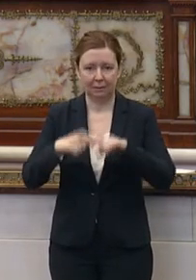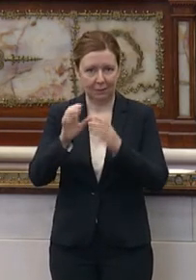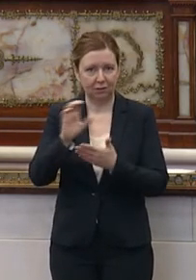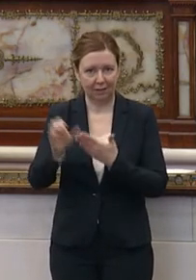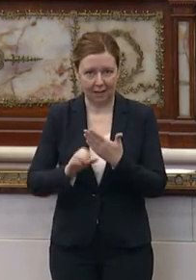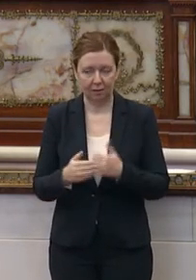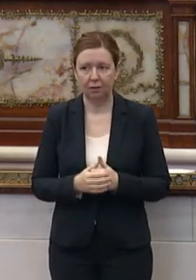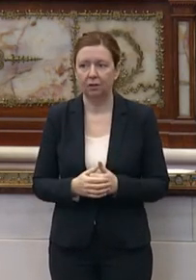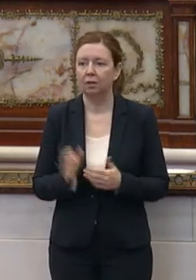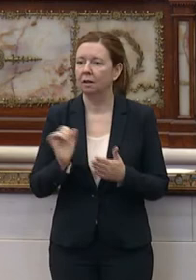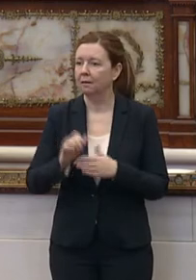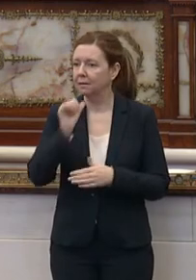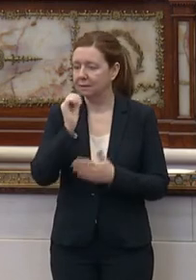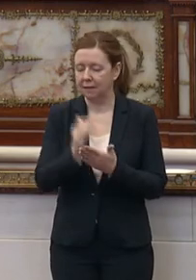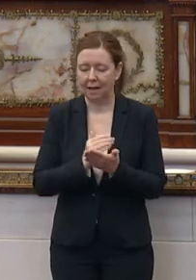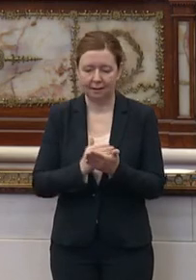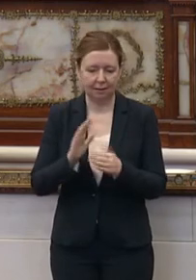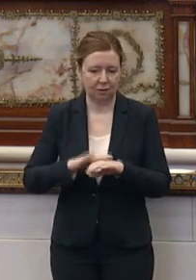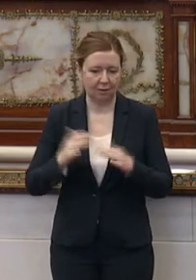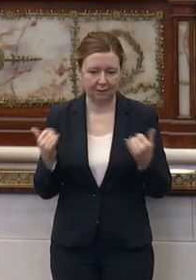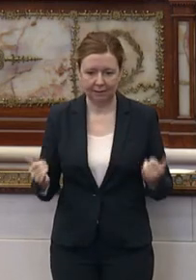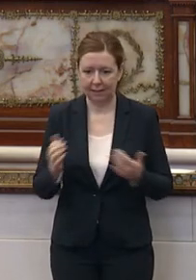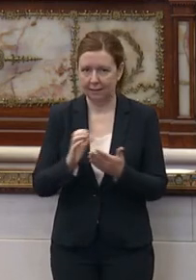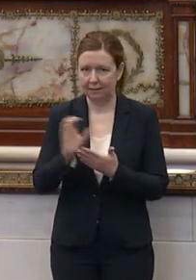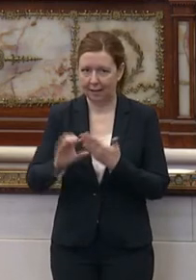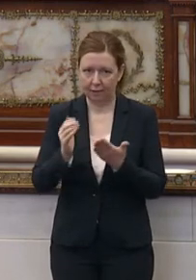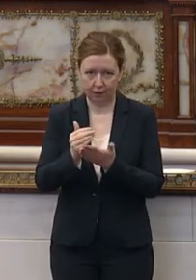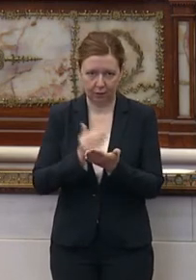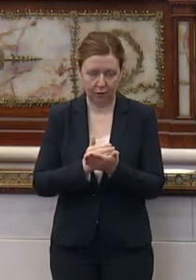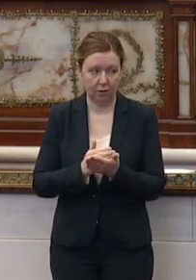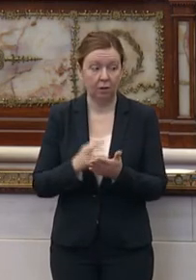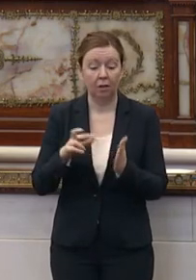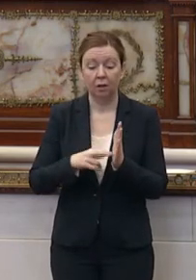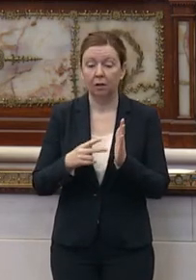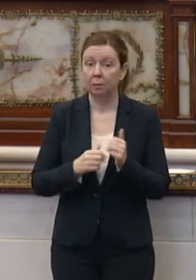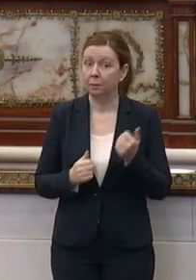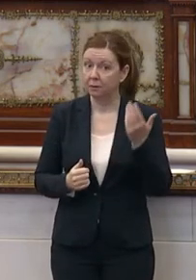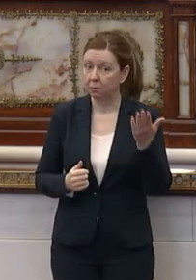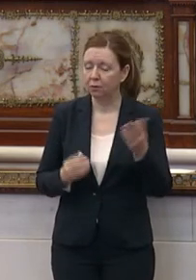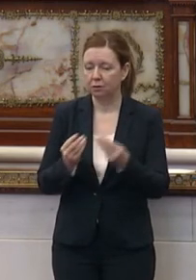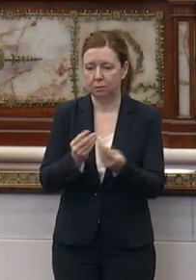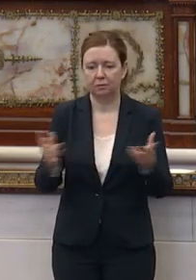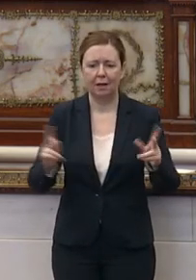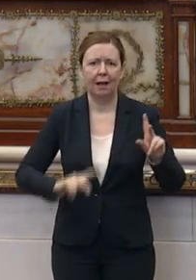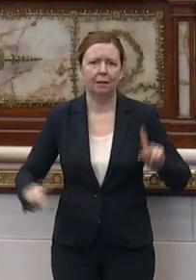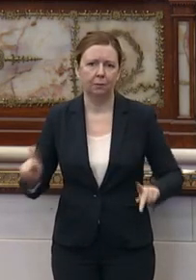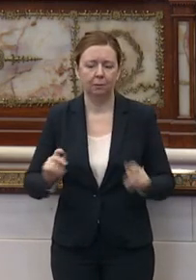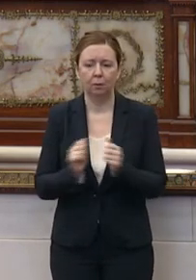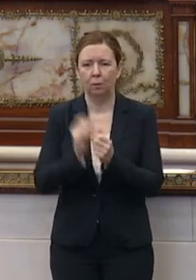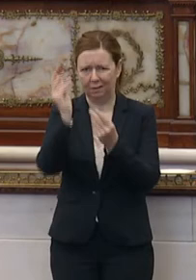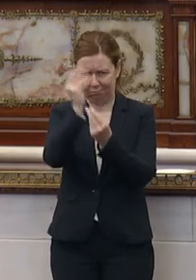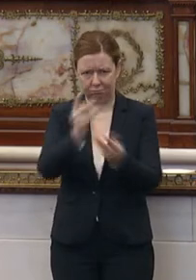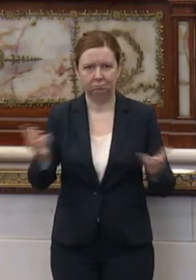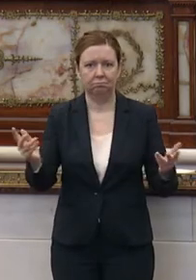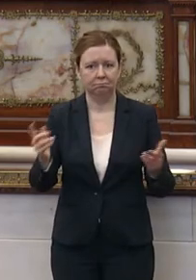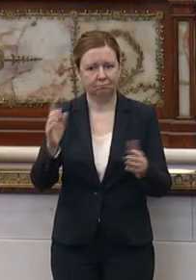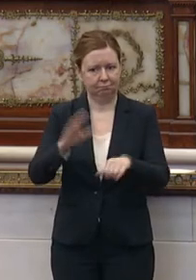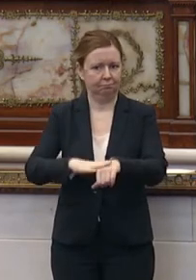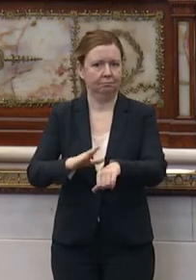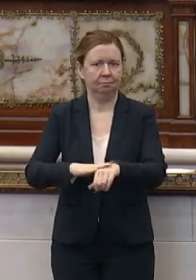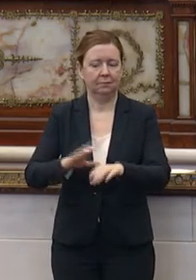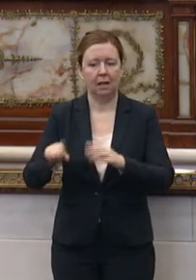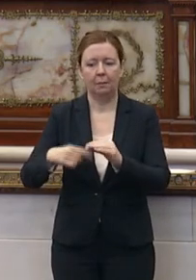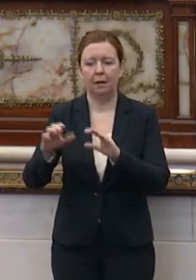suspension calendar that is not listed on today's calendar. The purpose of this motion is to provide the public with notice concerning